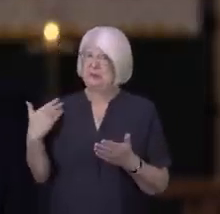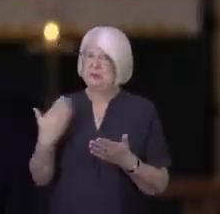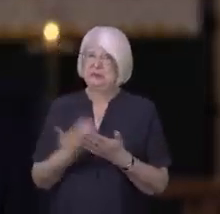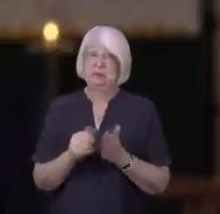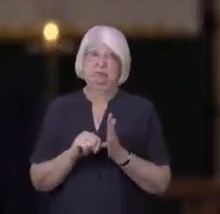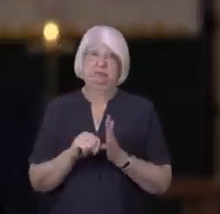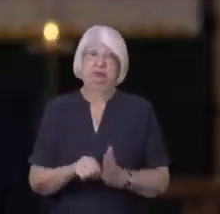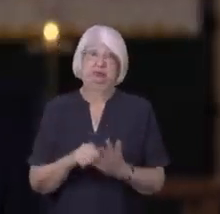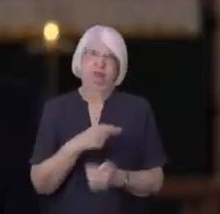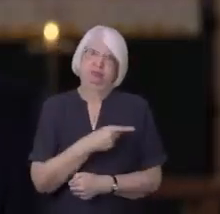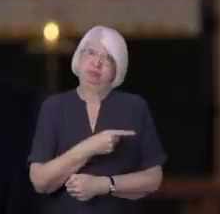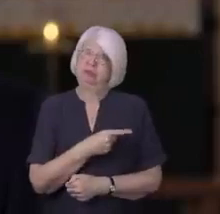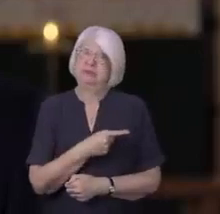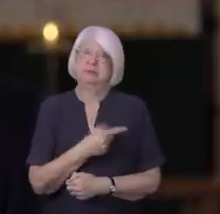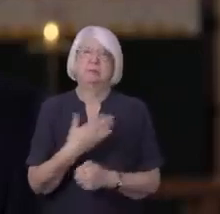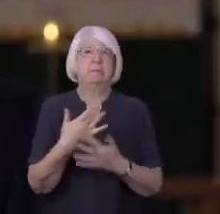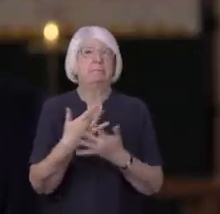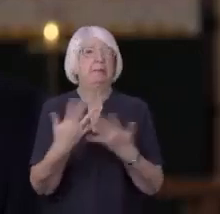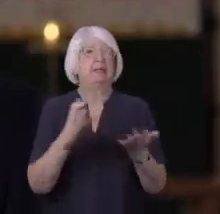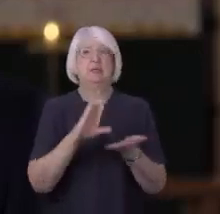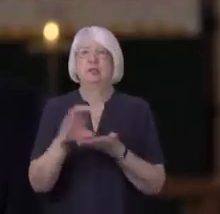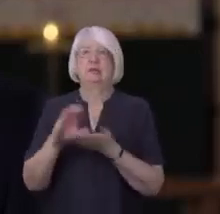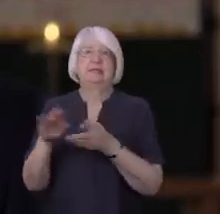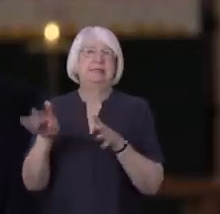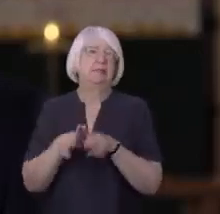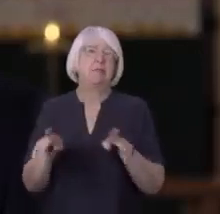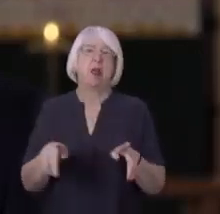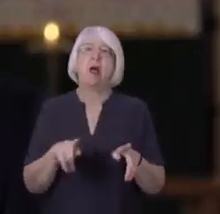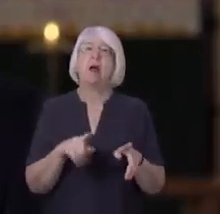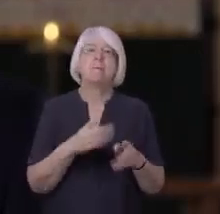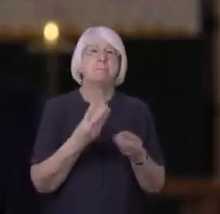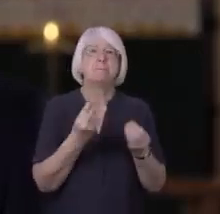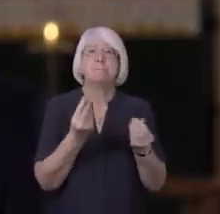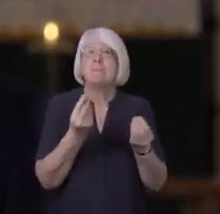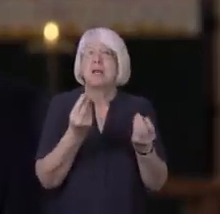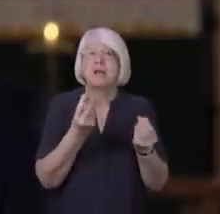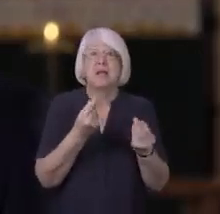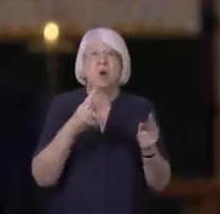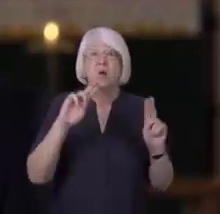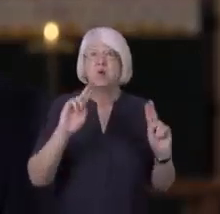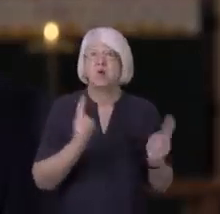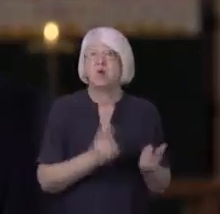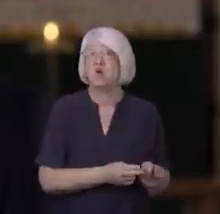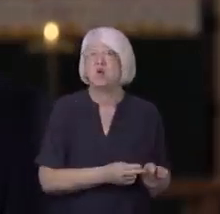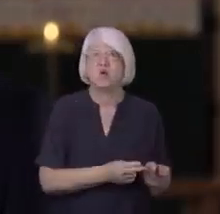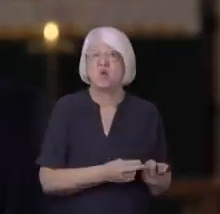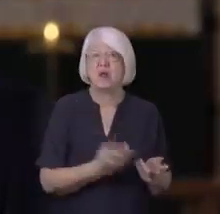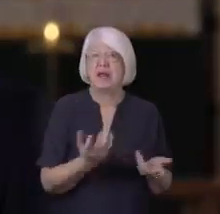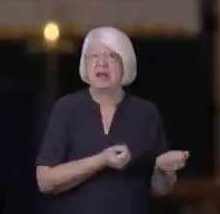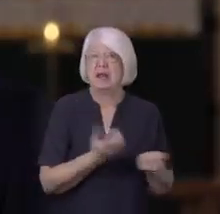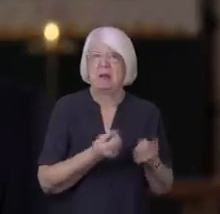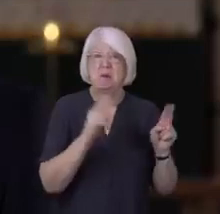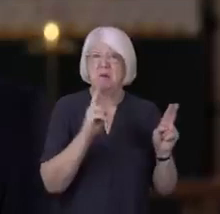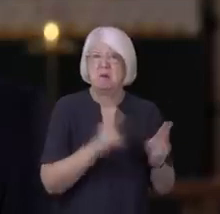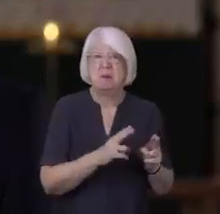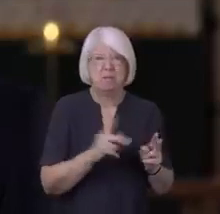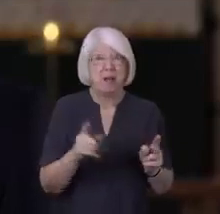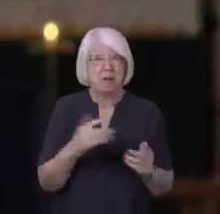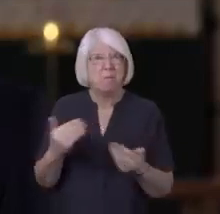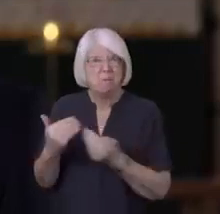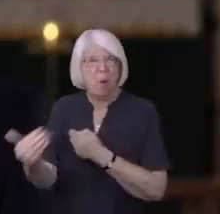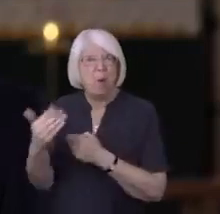too. Like so many charities, we've lost millions of pounds in income, and yet more and more children need our